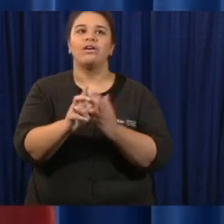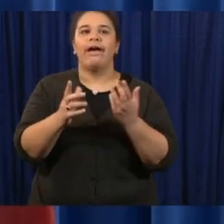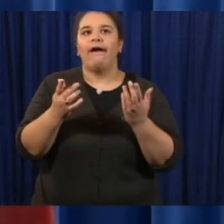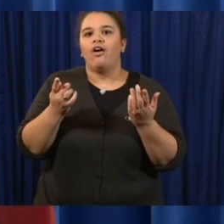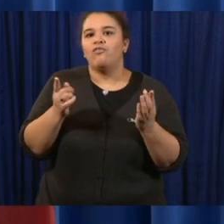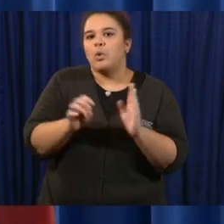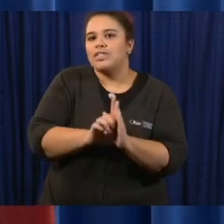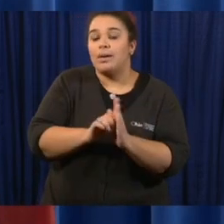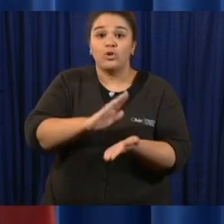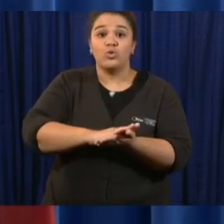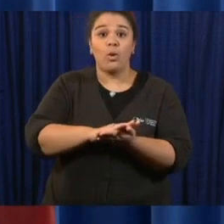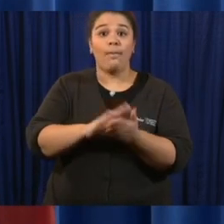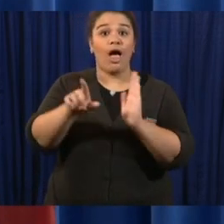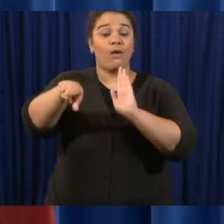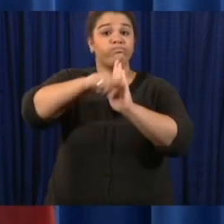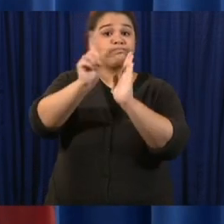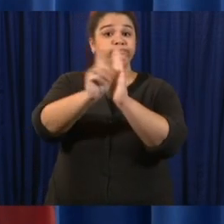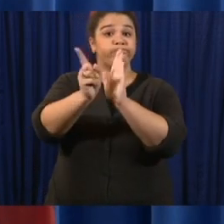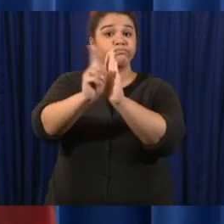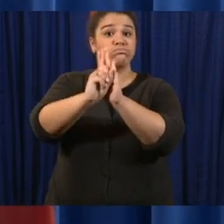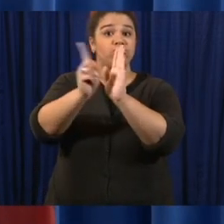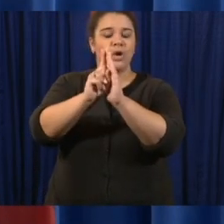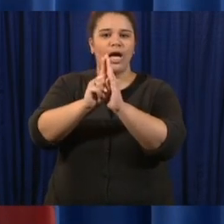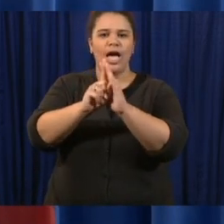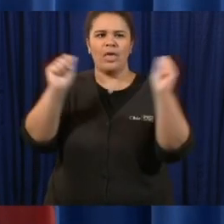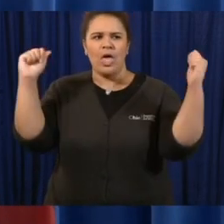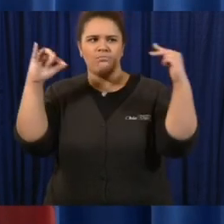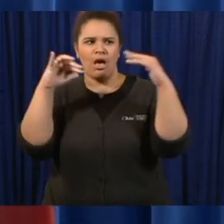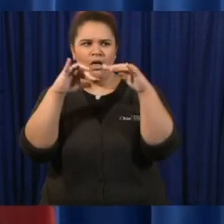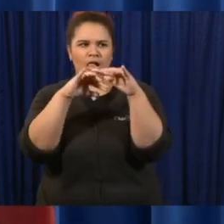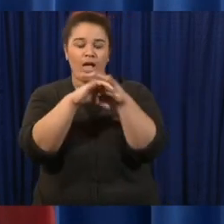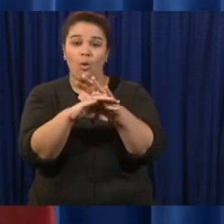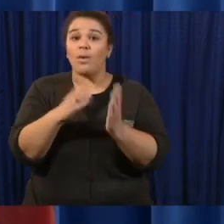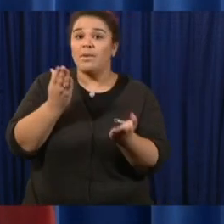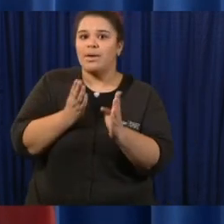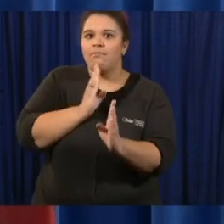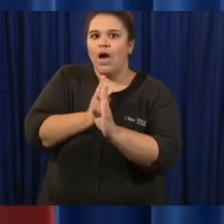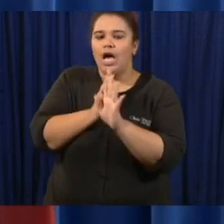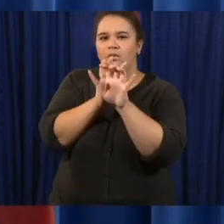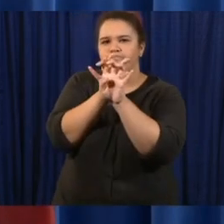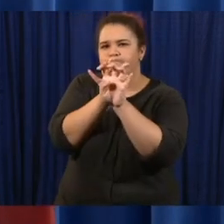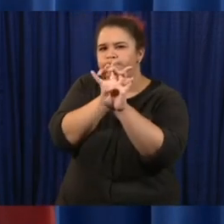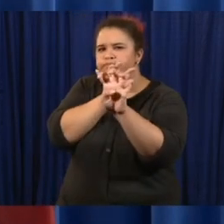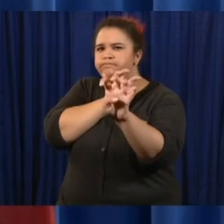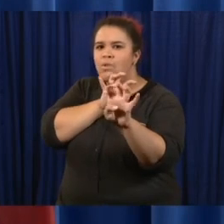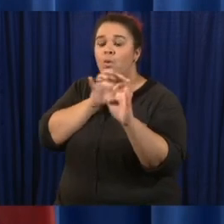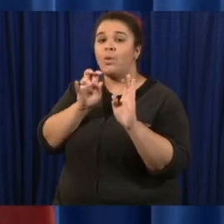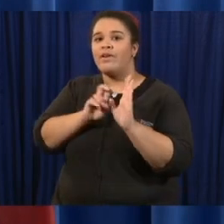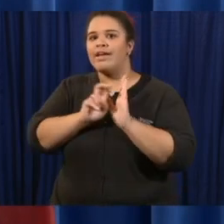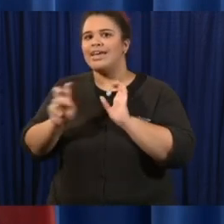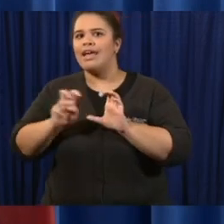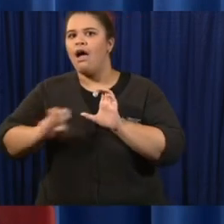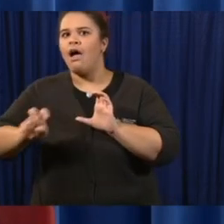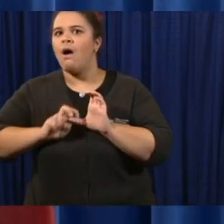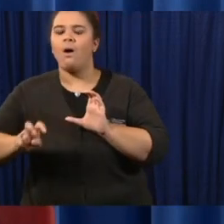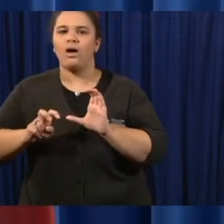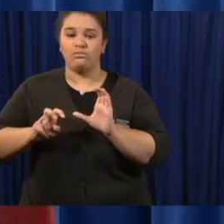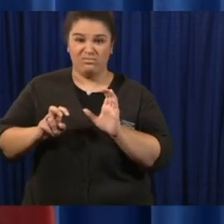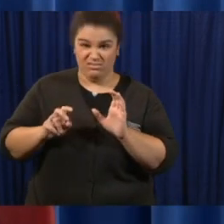and the hallways might be congested and kids getting on the school bus? And will they be required to wear masks?